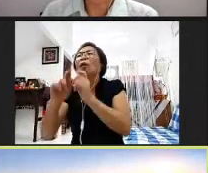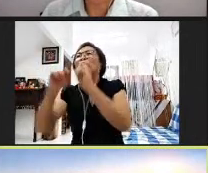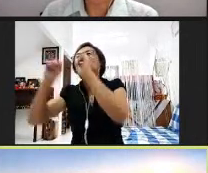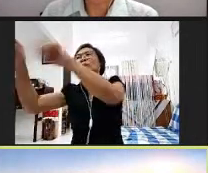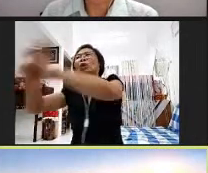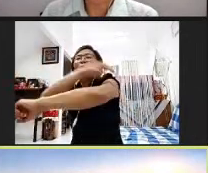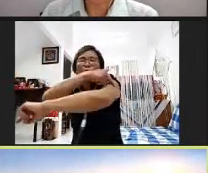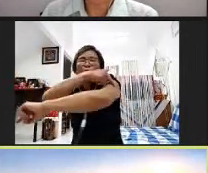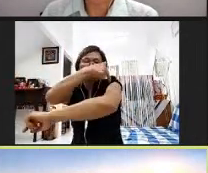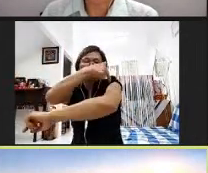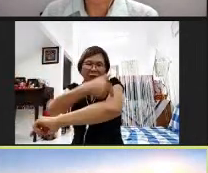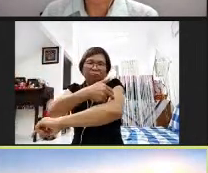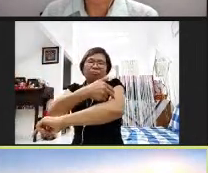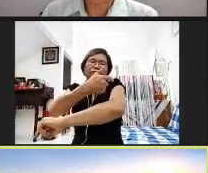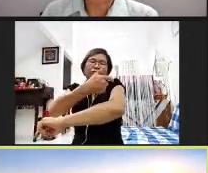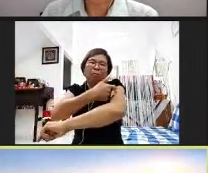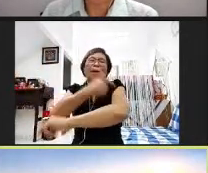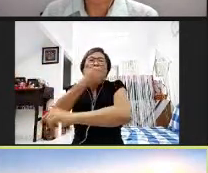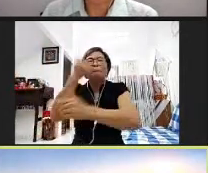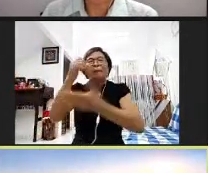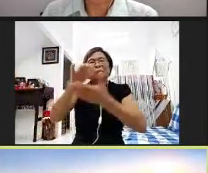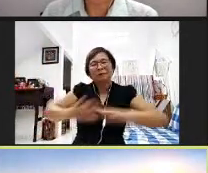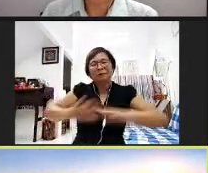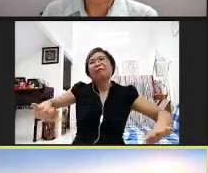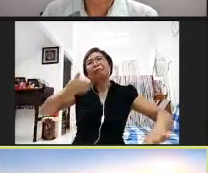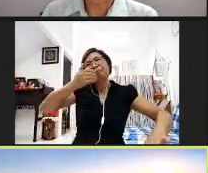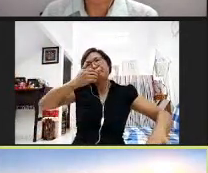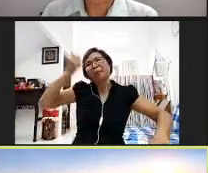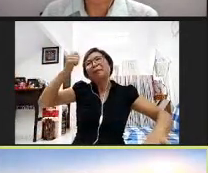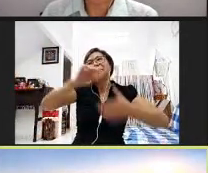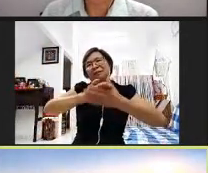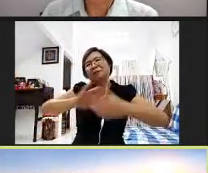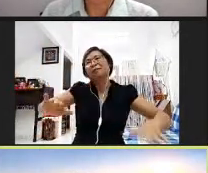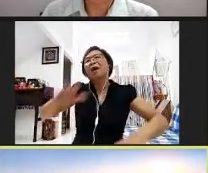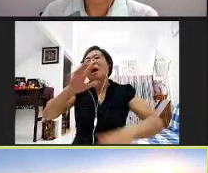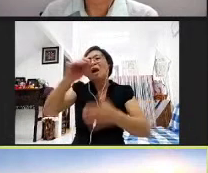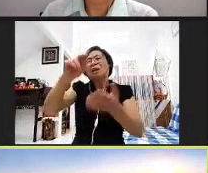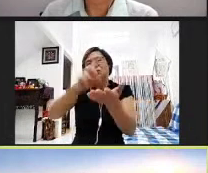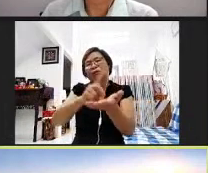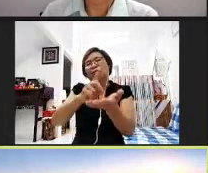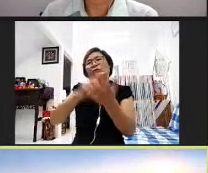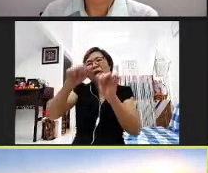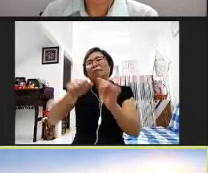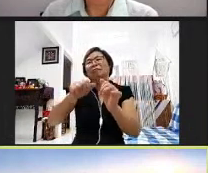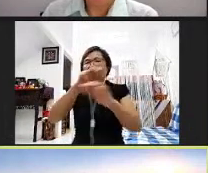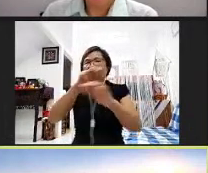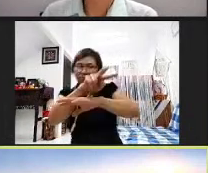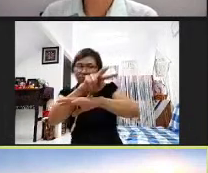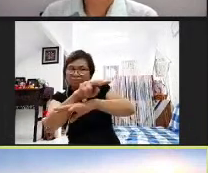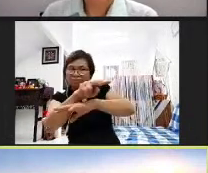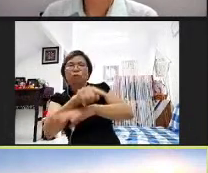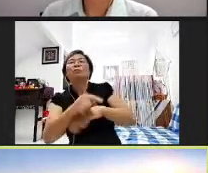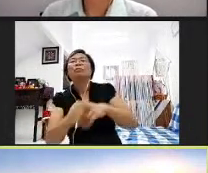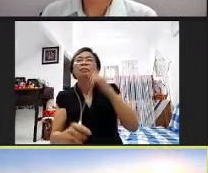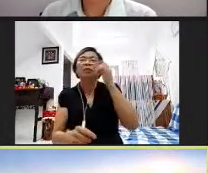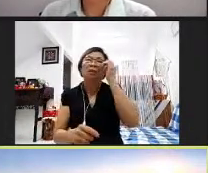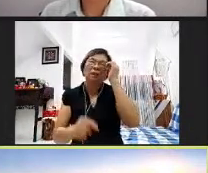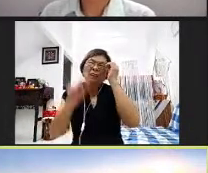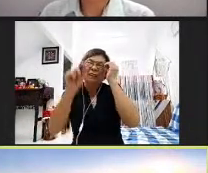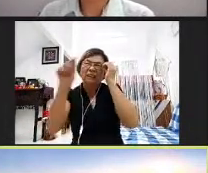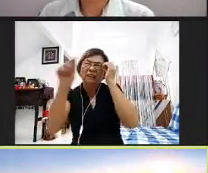under safer environment, and the doctor will able to assess you. If you have mild allergy